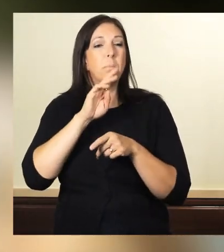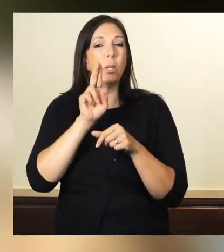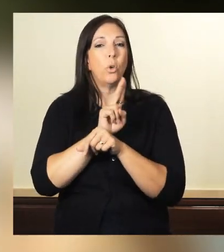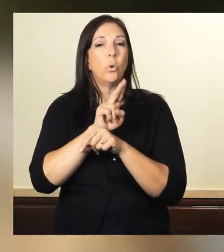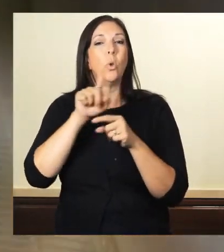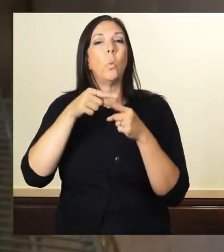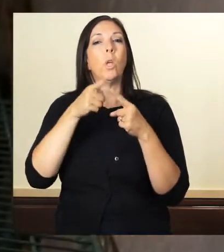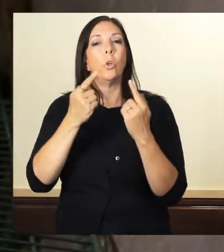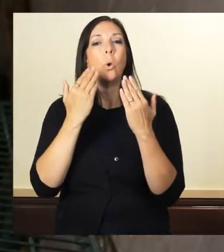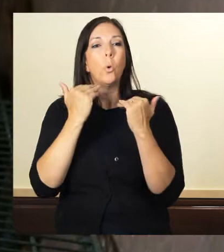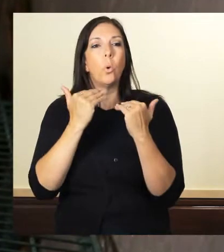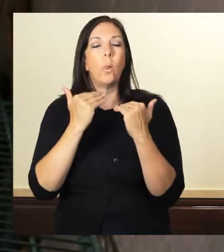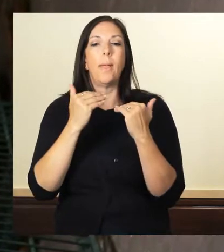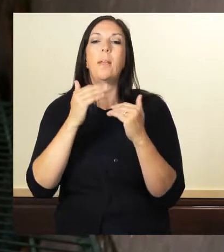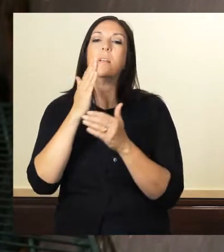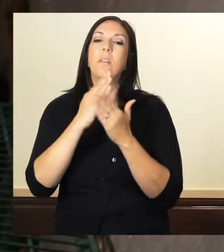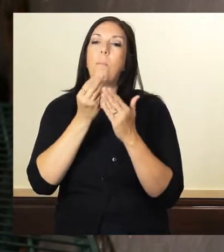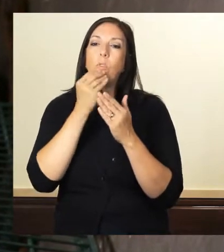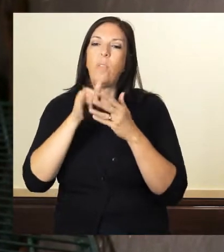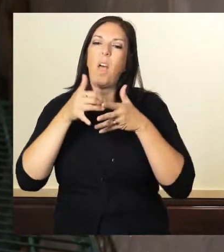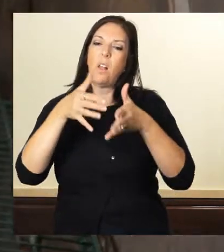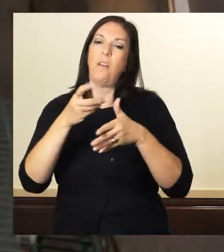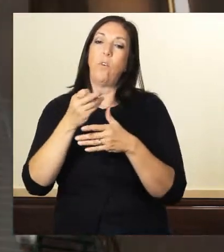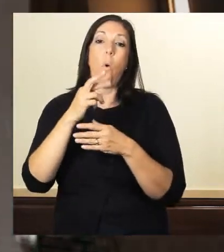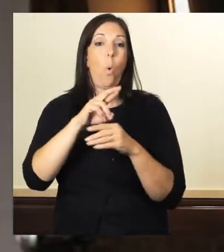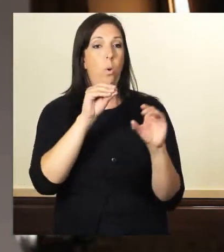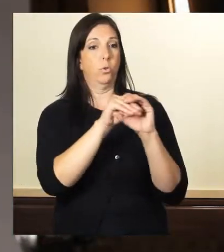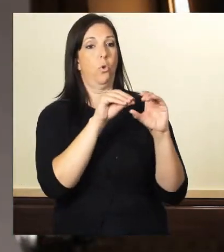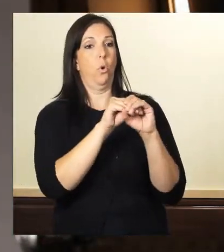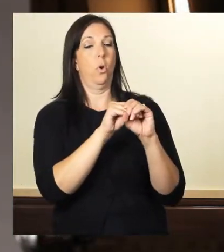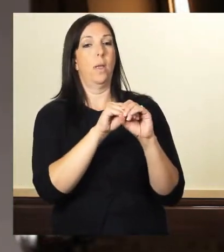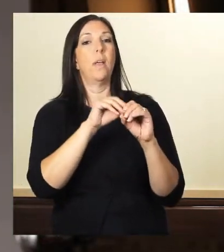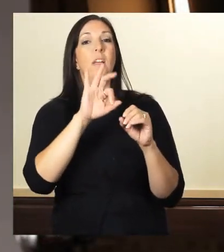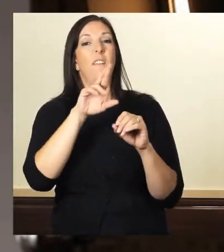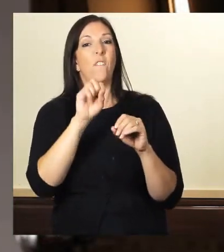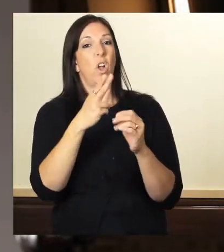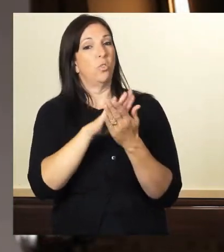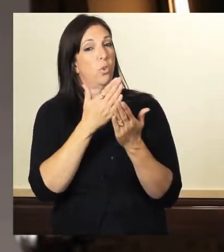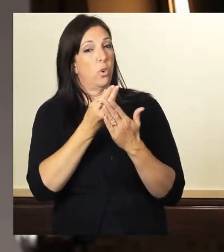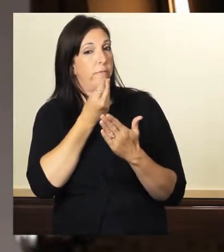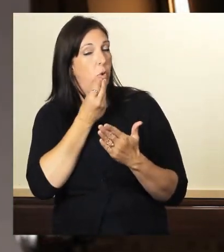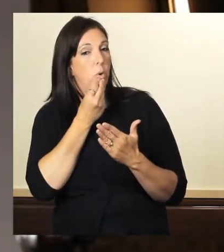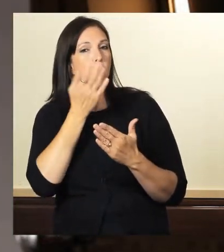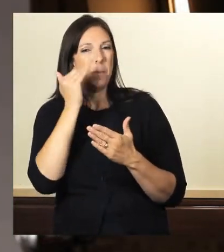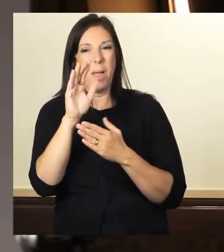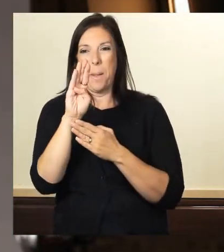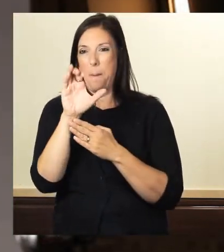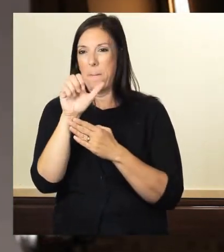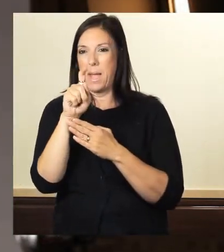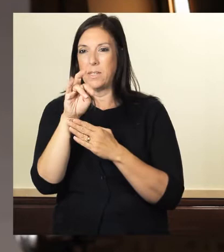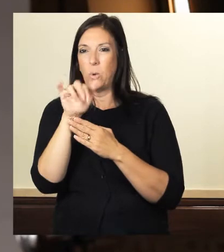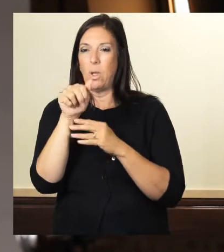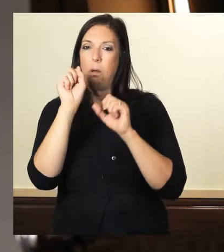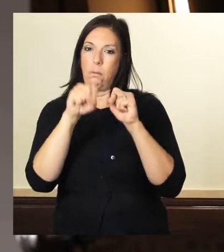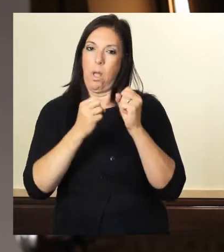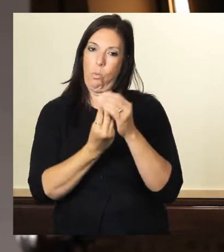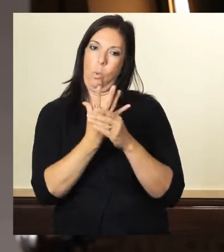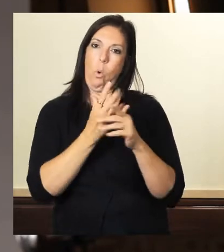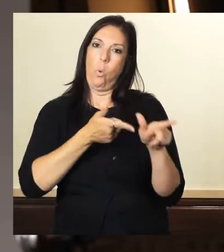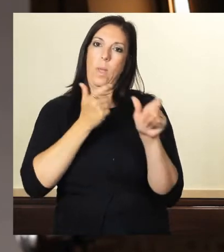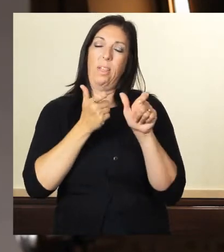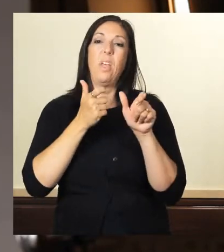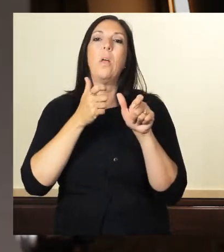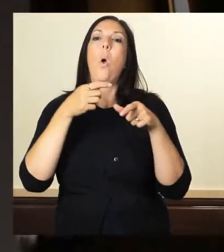freshly cooked food, because bacteria can form quickly as food transitions through the temperature